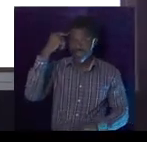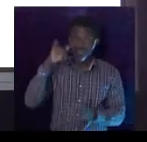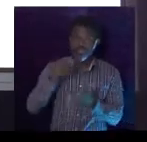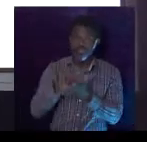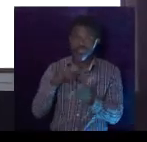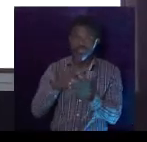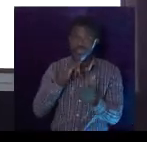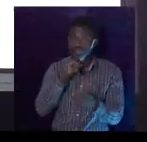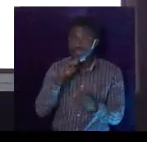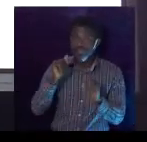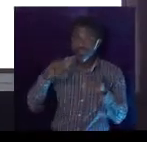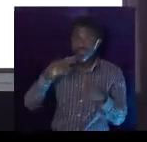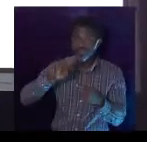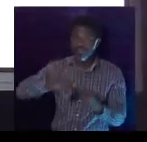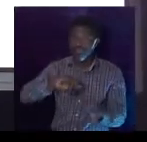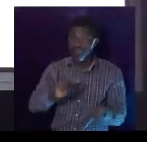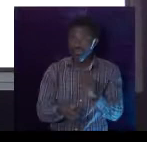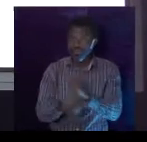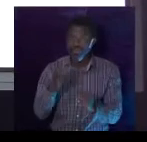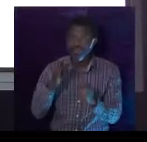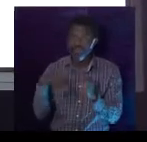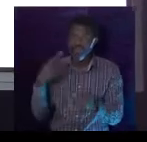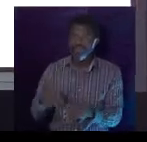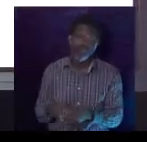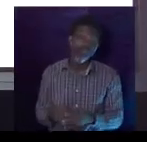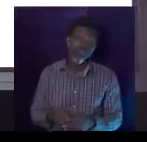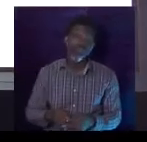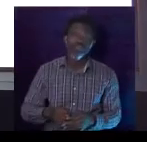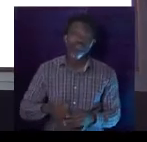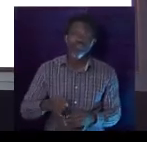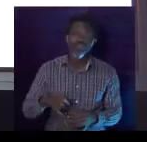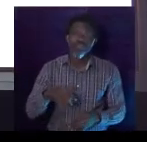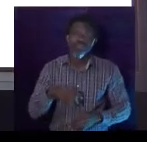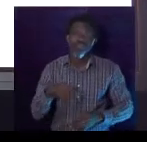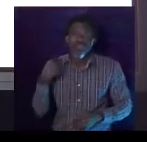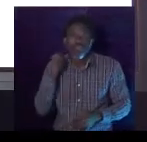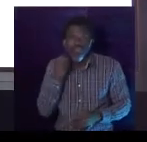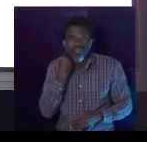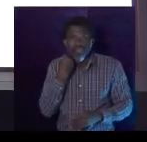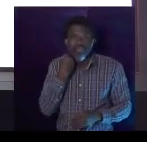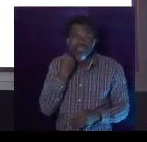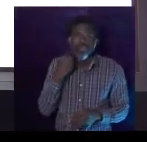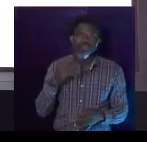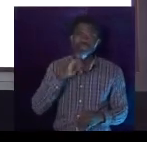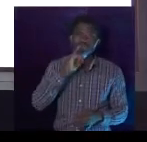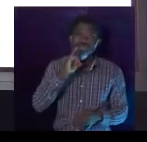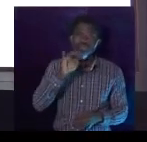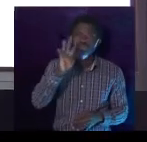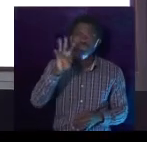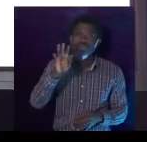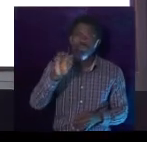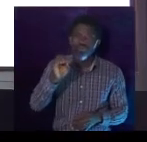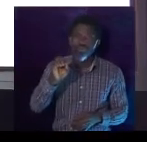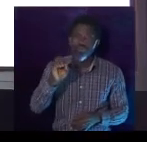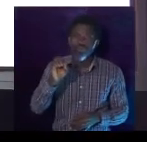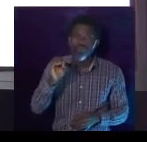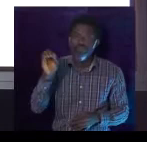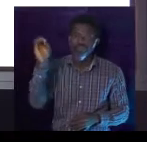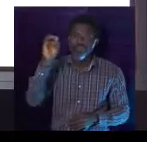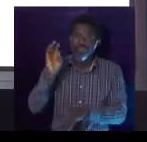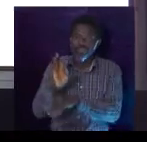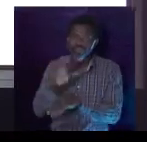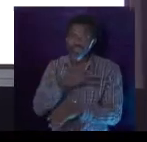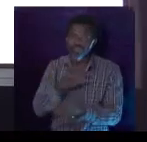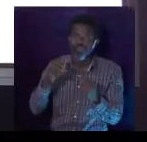possible to convert. Now, if the temperature that he measured is 40 degrees Celsius, he now wants to change it to